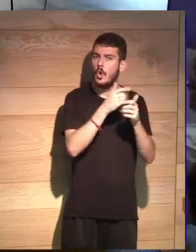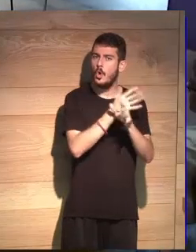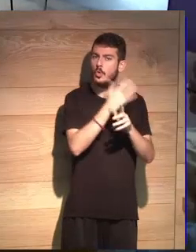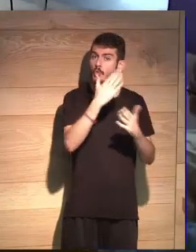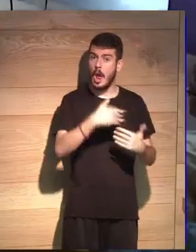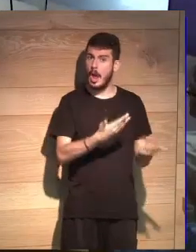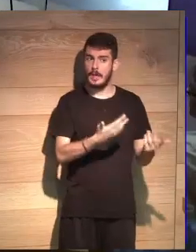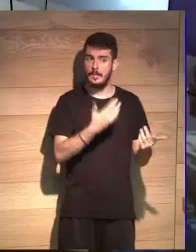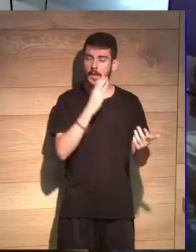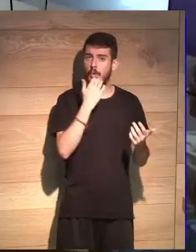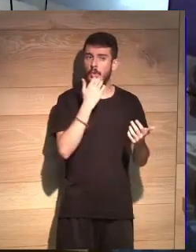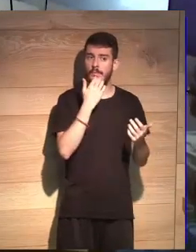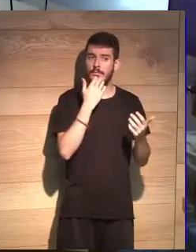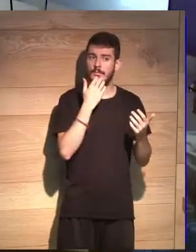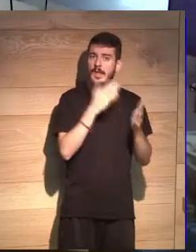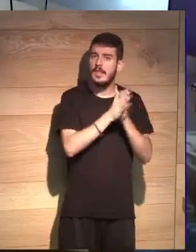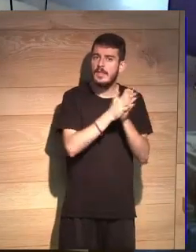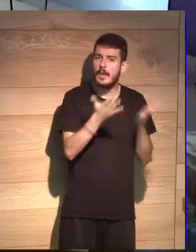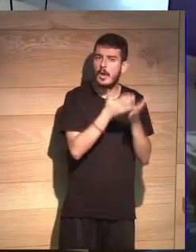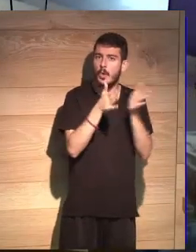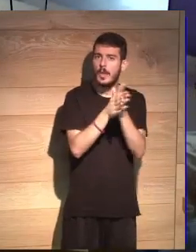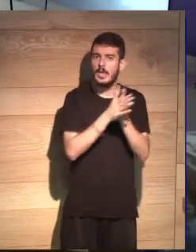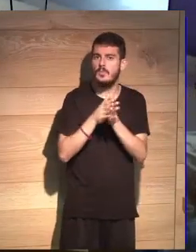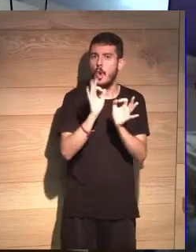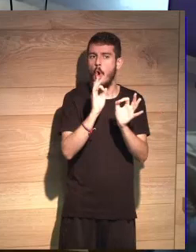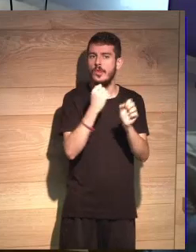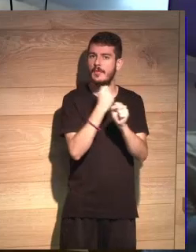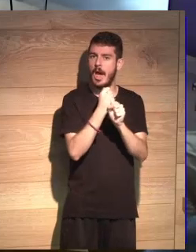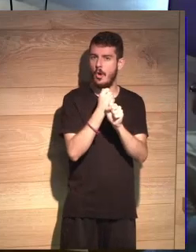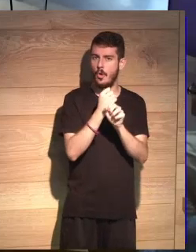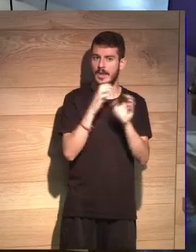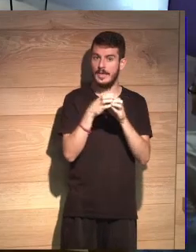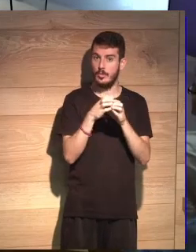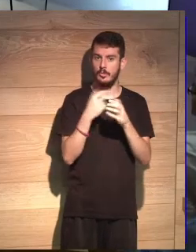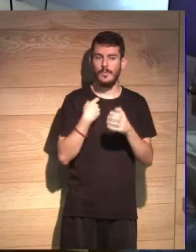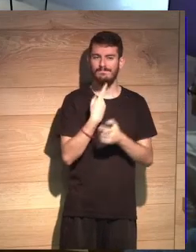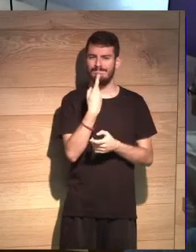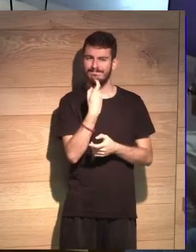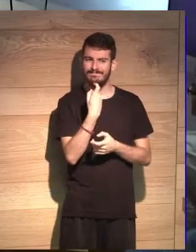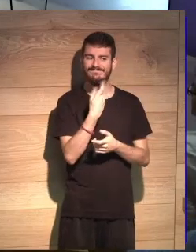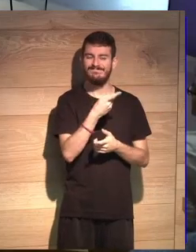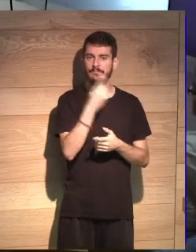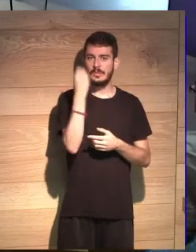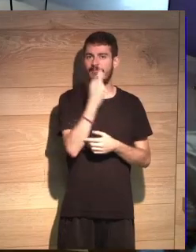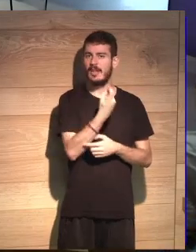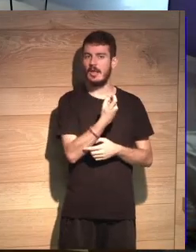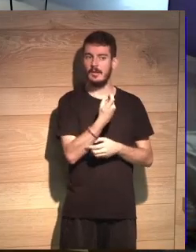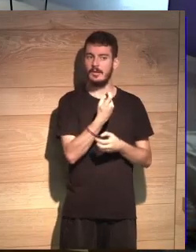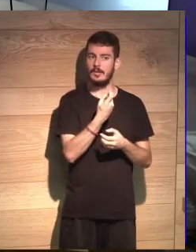a tool to classify the positive aspects of a game. Like if a game